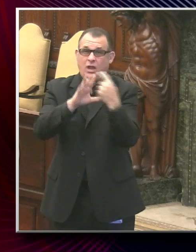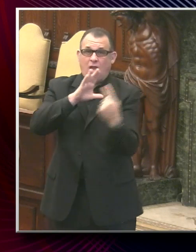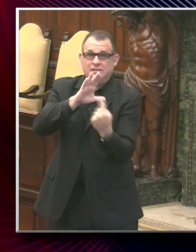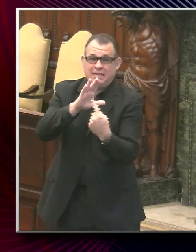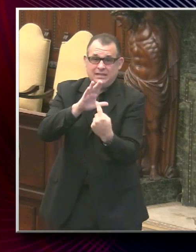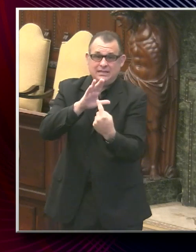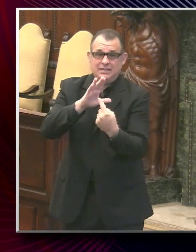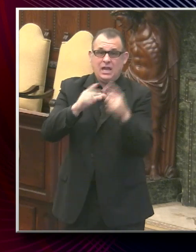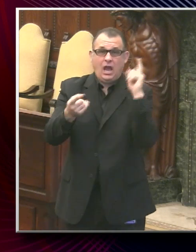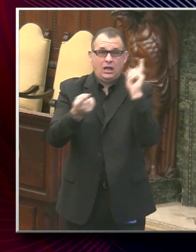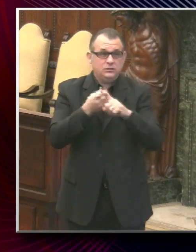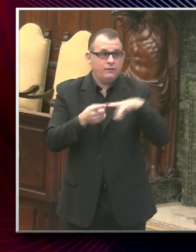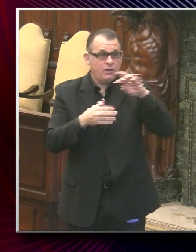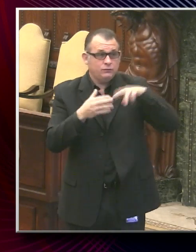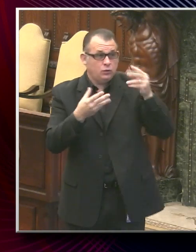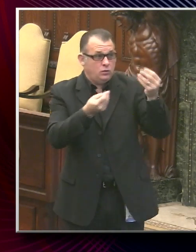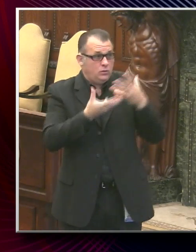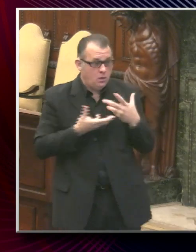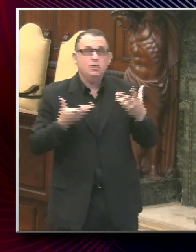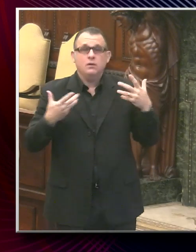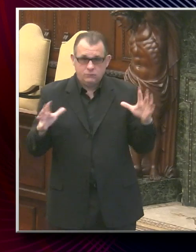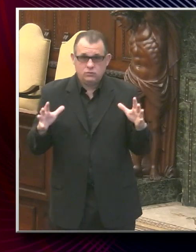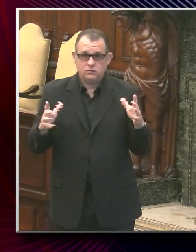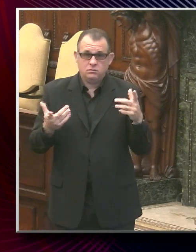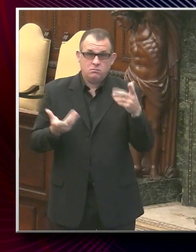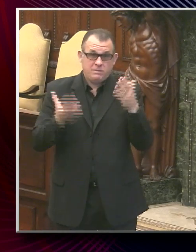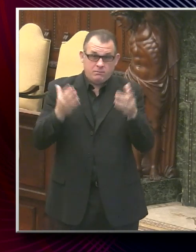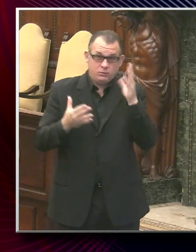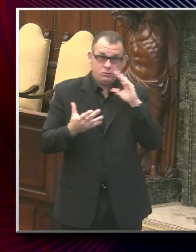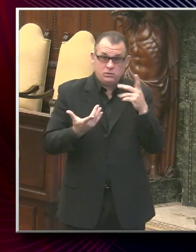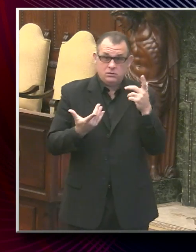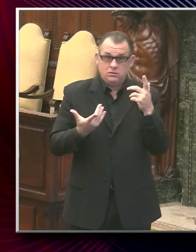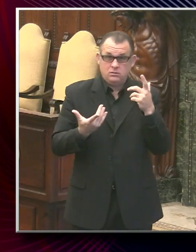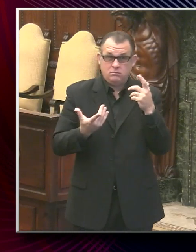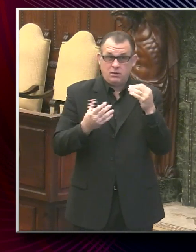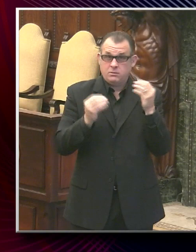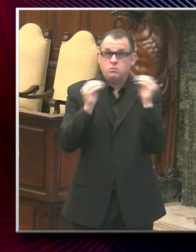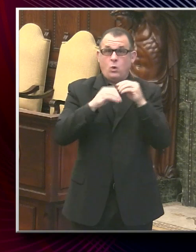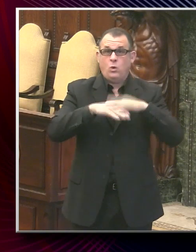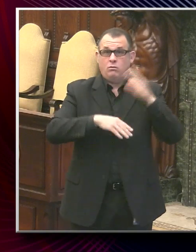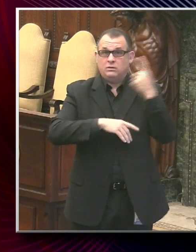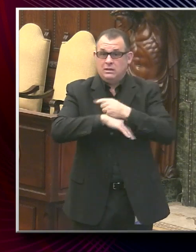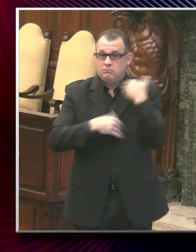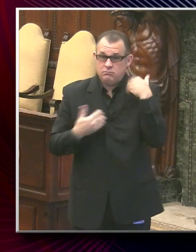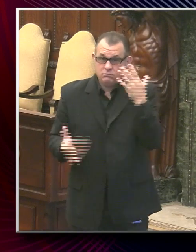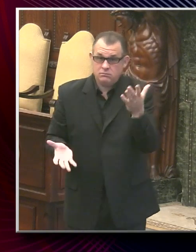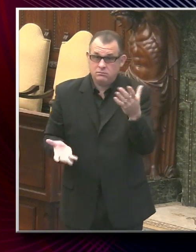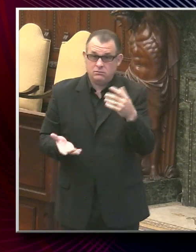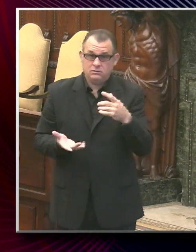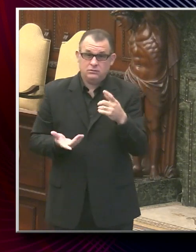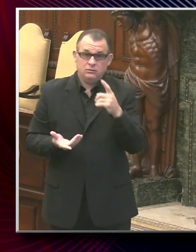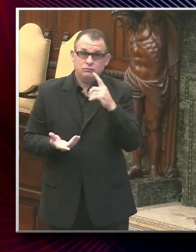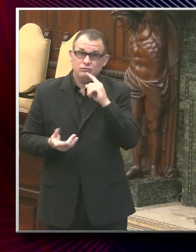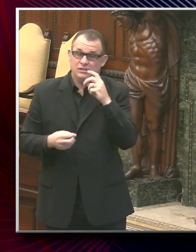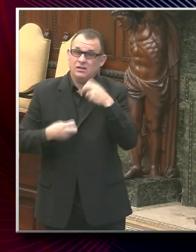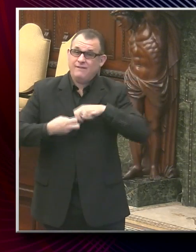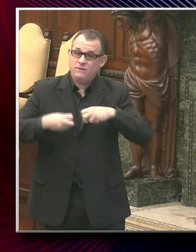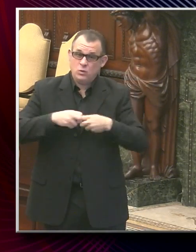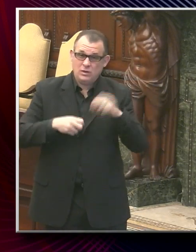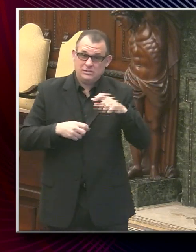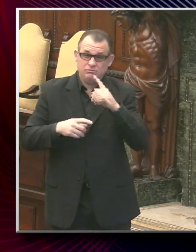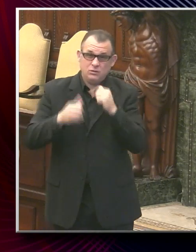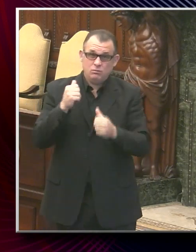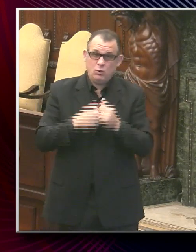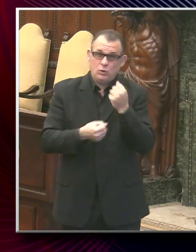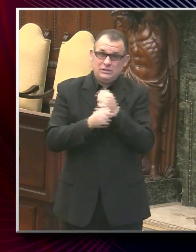test results. It may be 7 days or more until you get that result. And I know that that's inconvenient, that's difficult, but that's the safest thing to do until you get